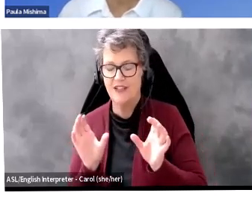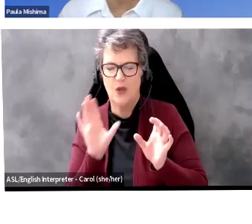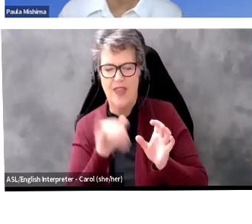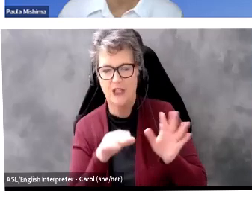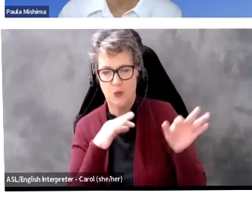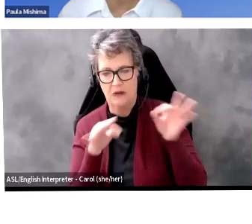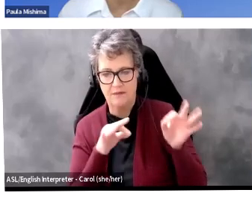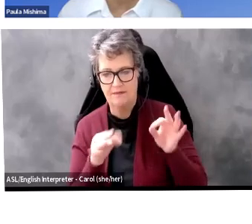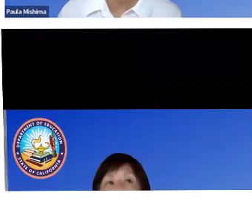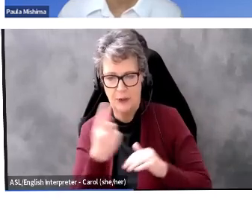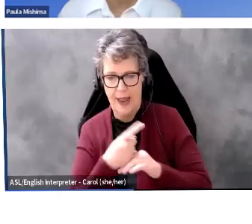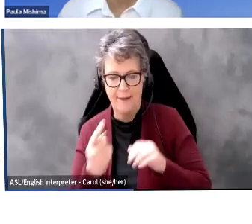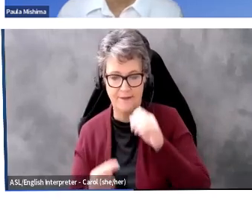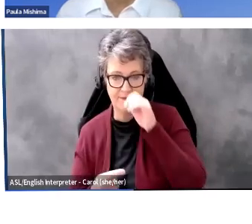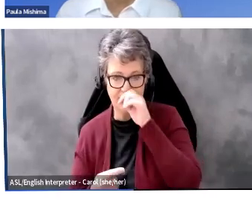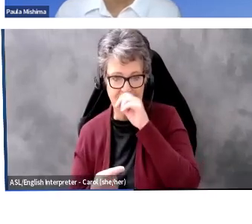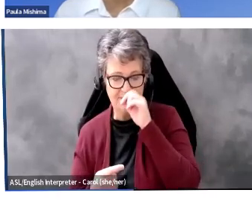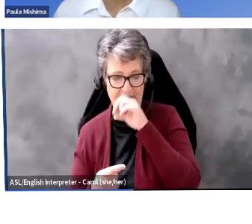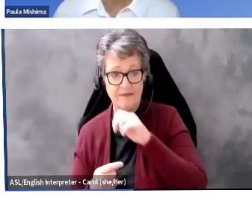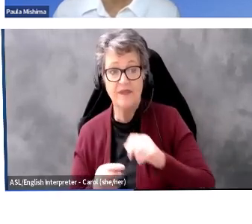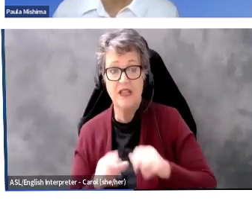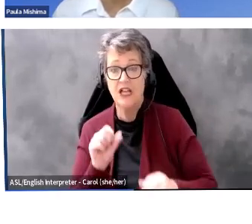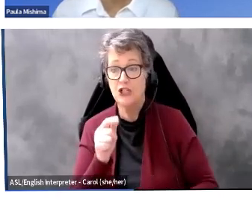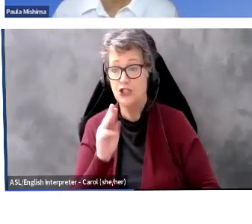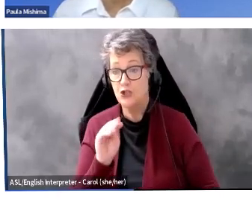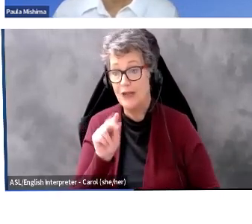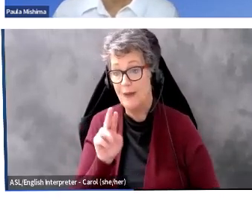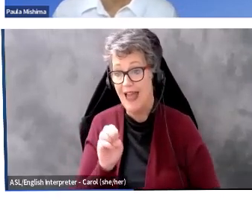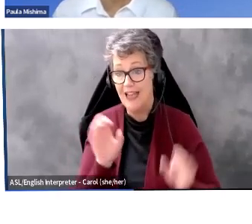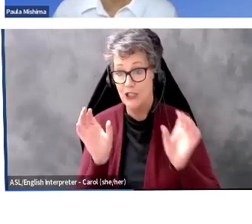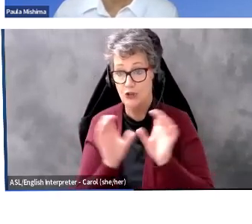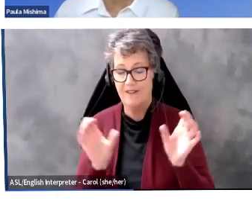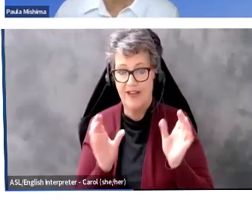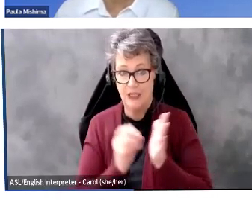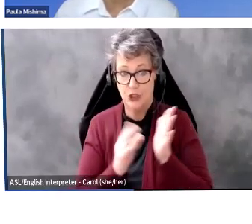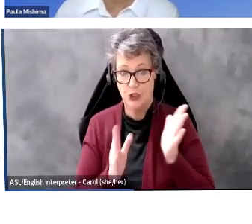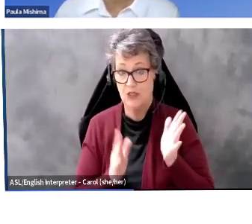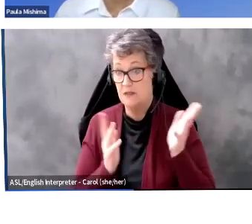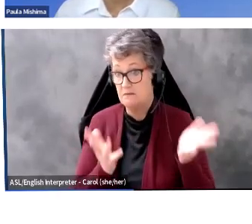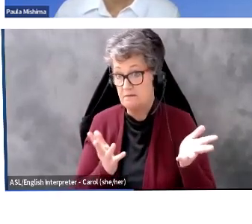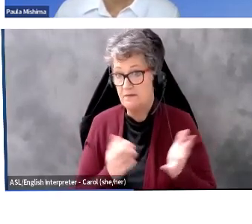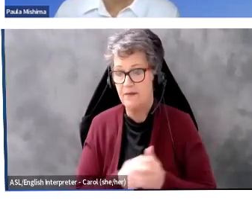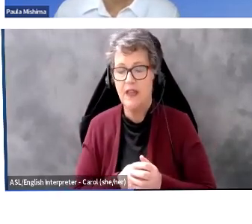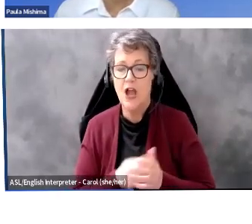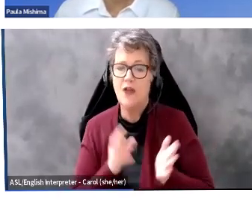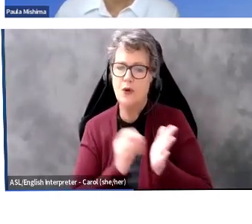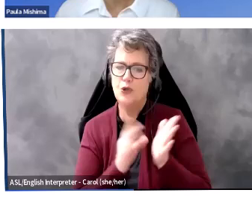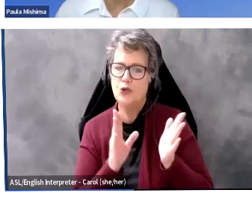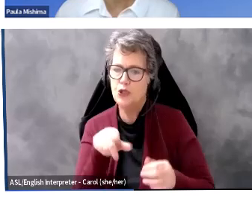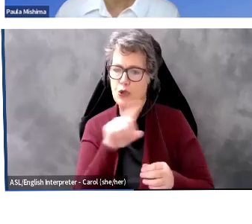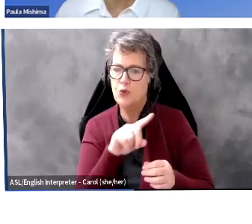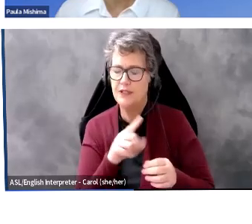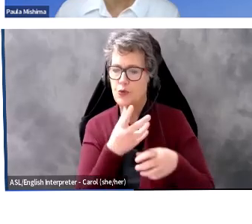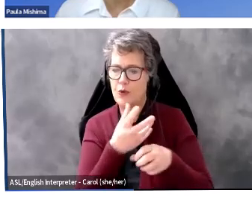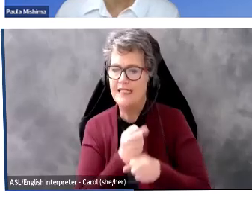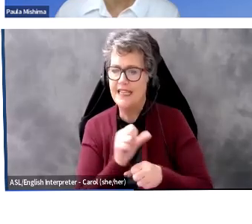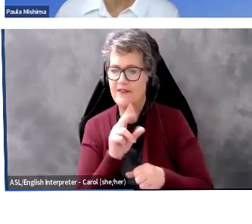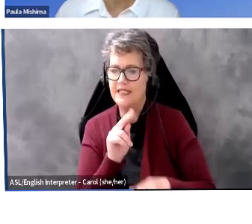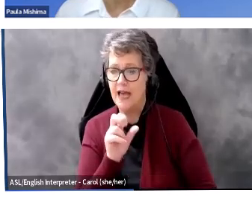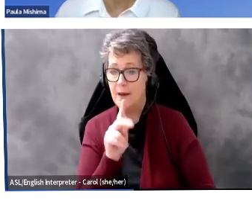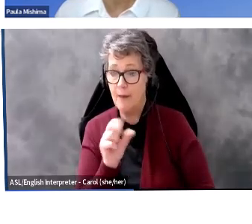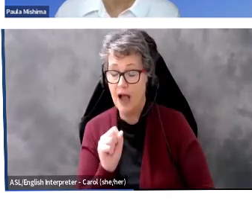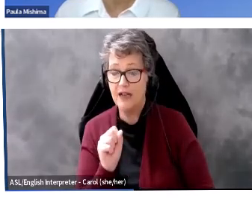on today. So streamlined certified students are basically students who receive some